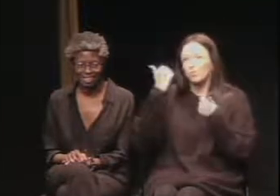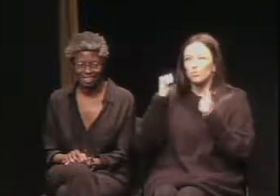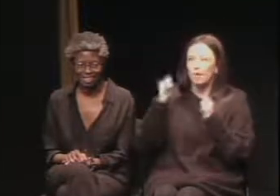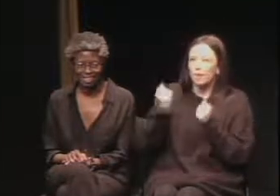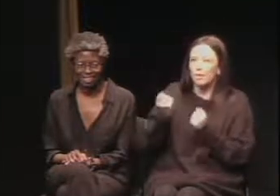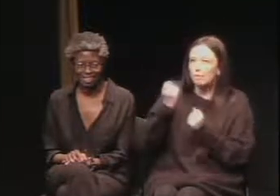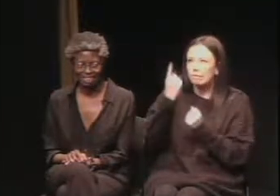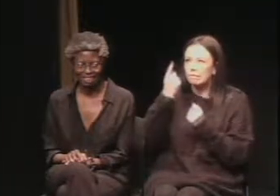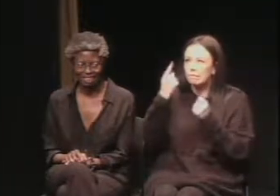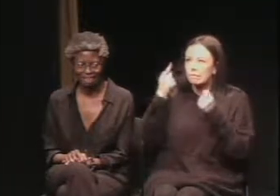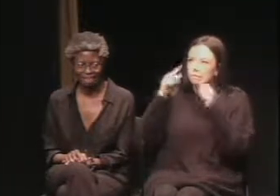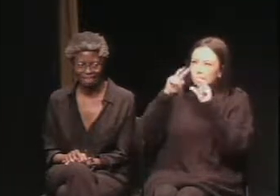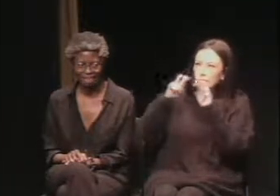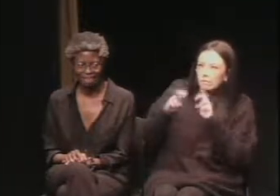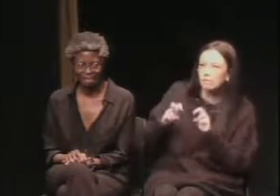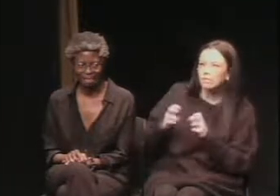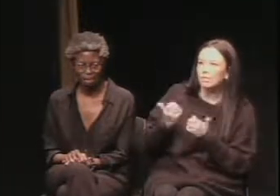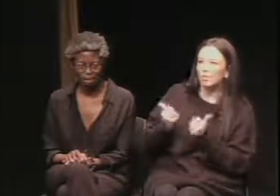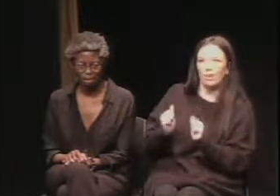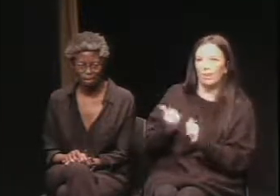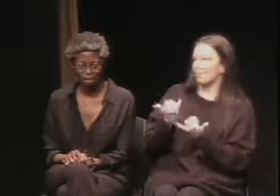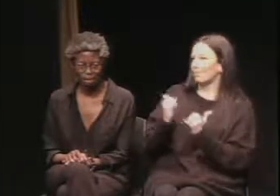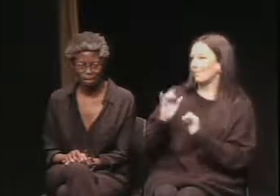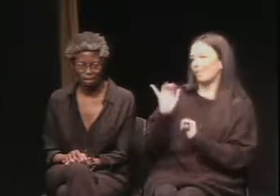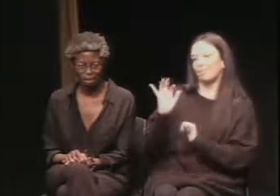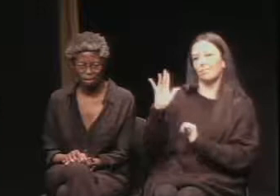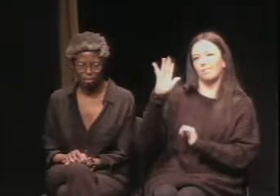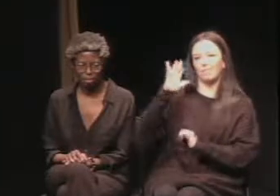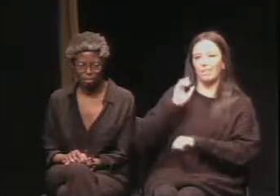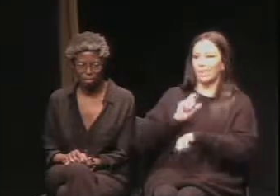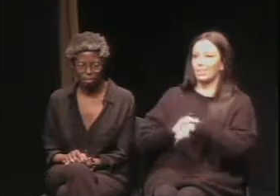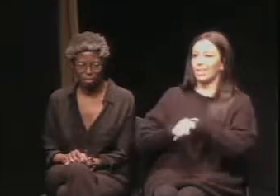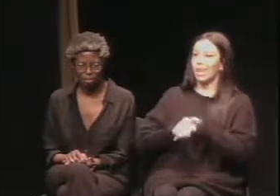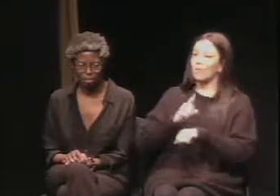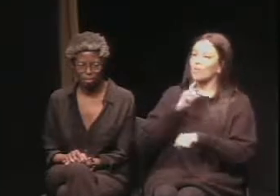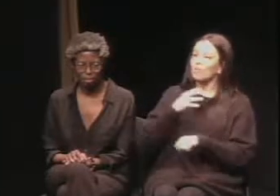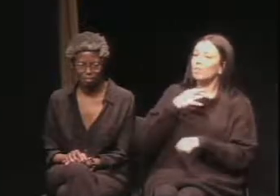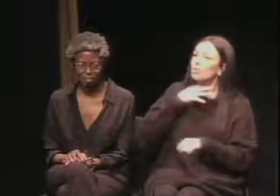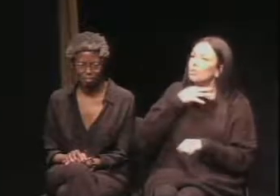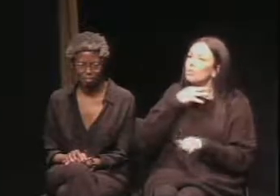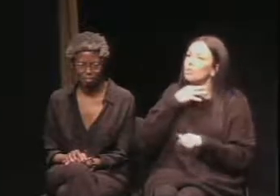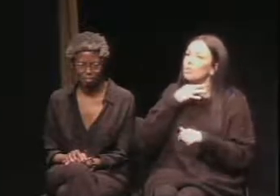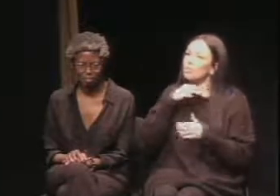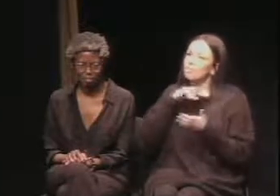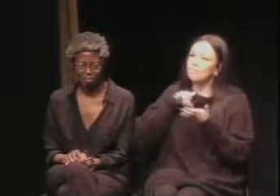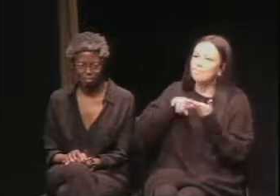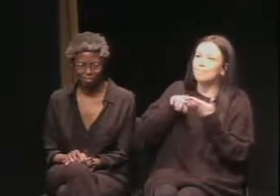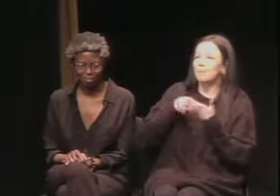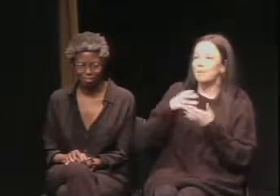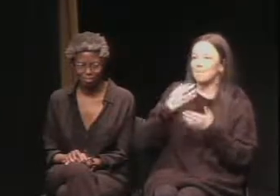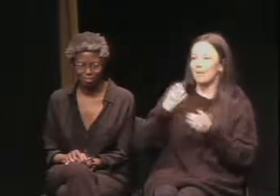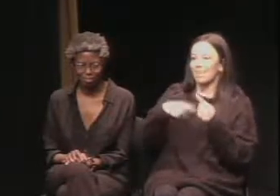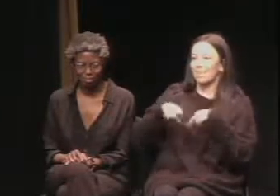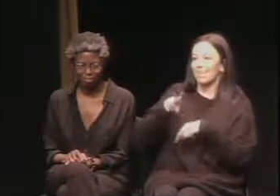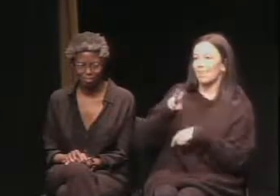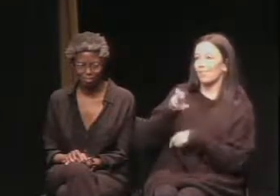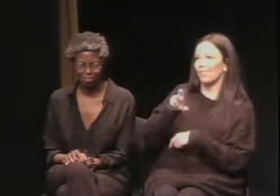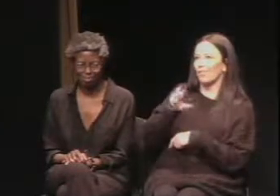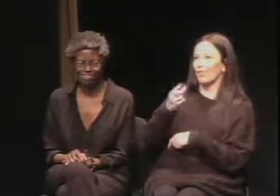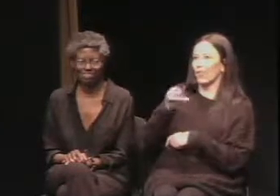this. Right. And like, and even then I was very inquisitive as a child and very, I'm Virgo, so I'm like, I need data.